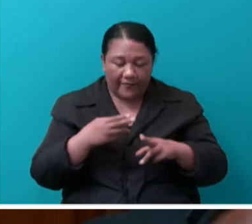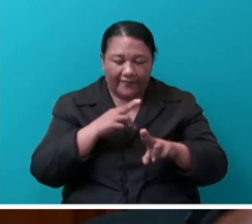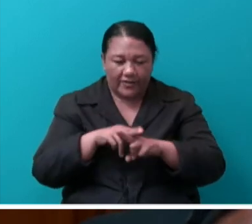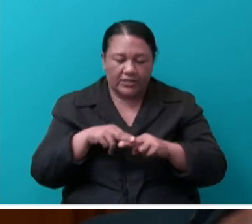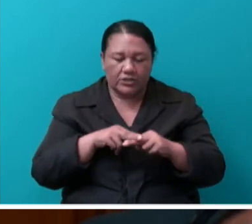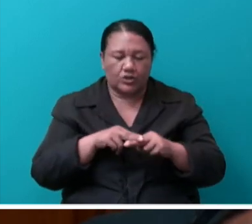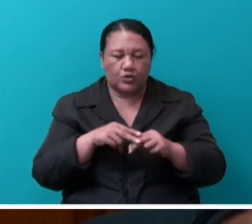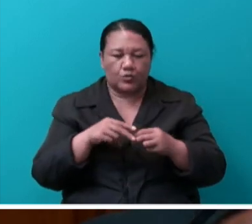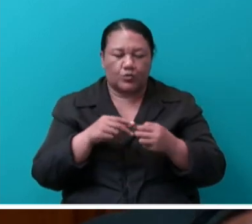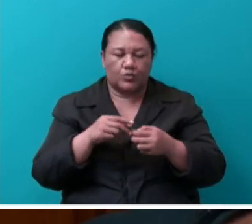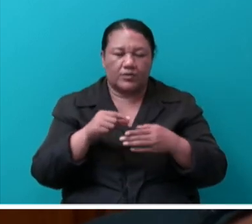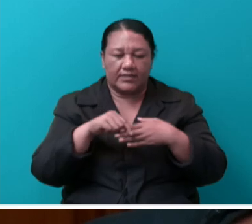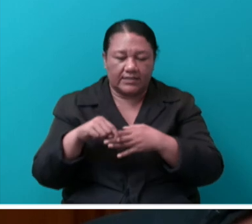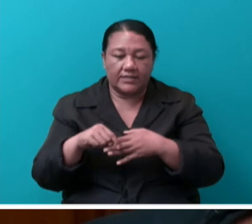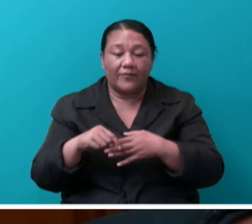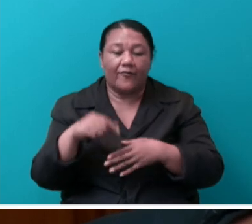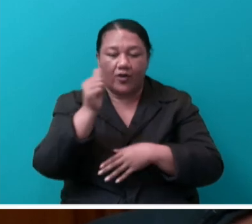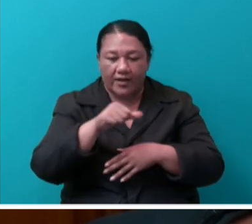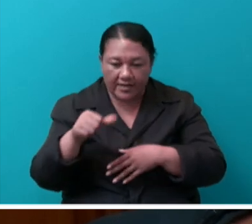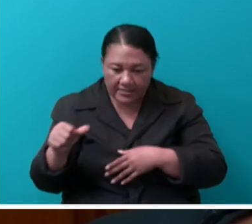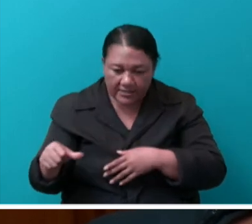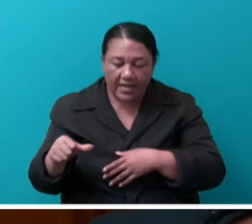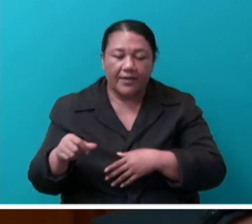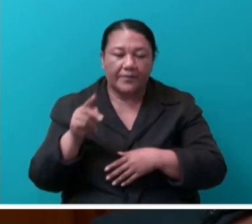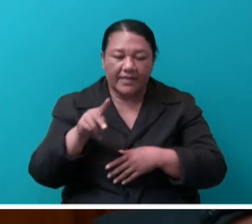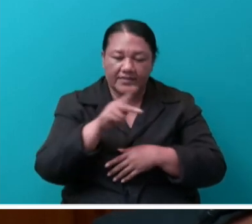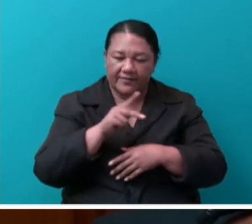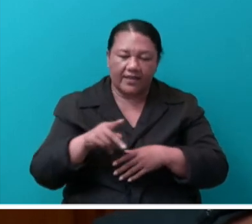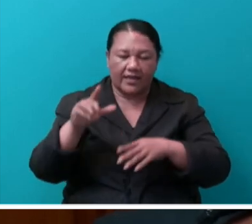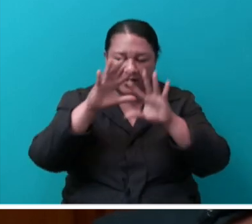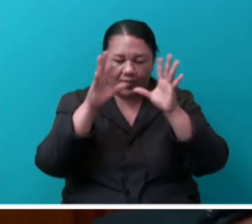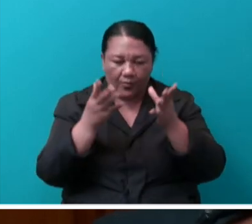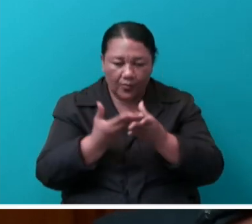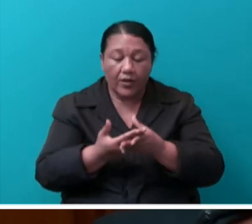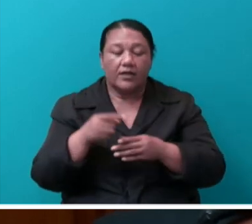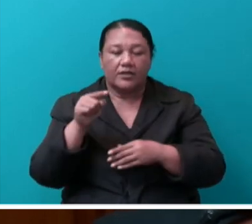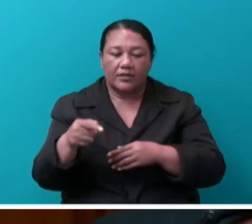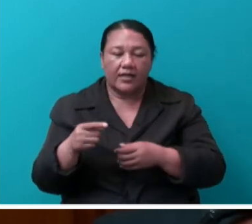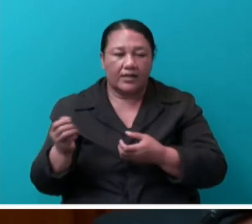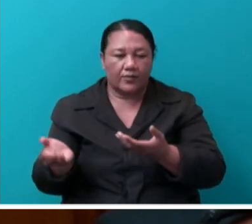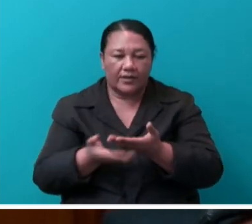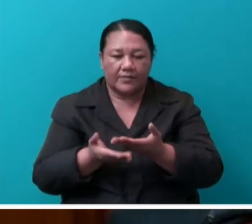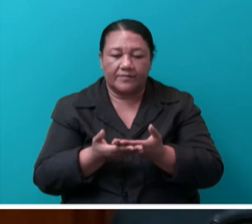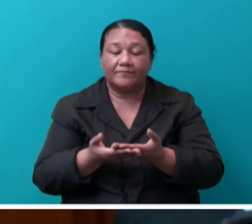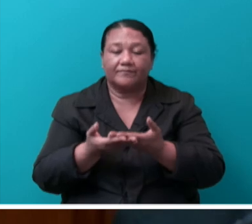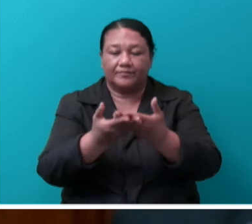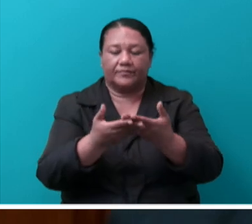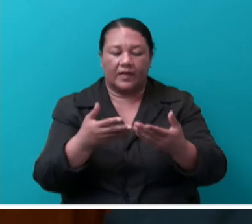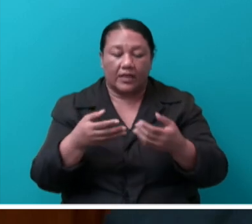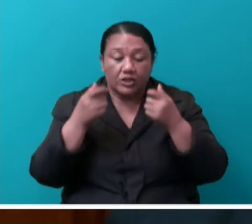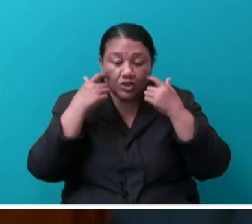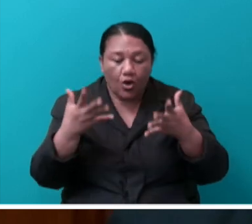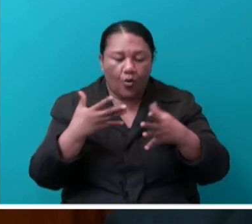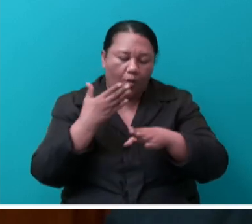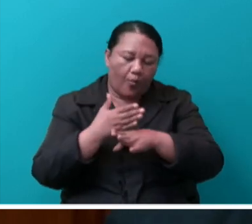in Asia, and to the world, and underscores our commitment in empowering women throughout our region. In conclusion,